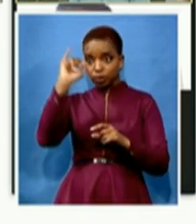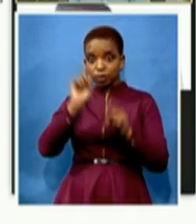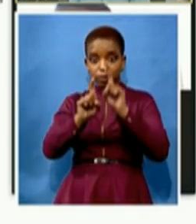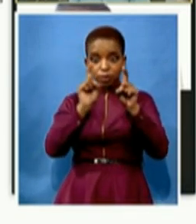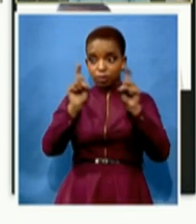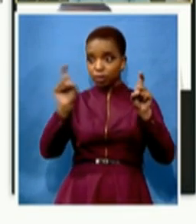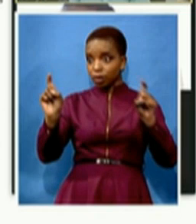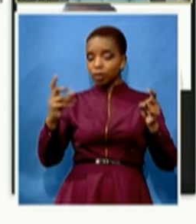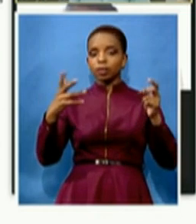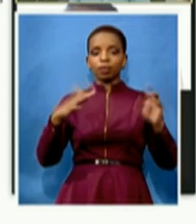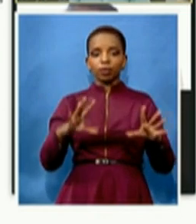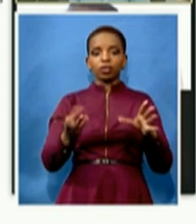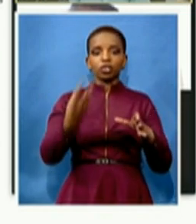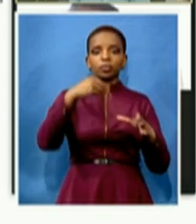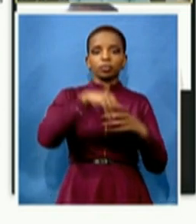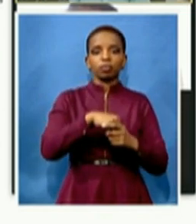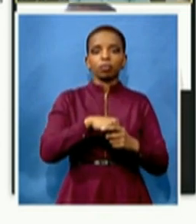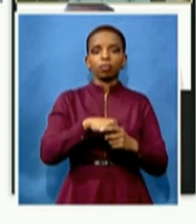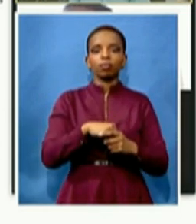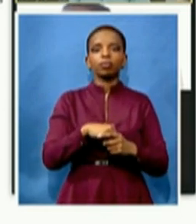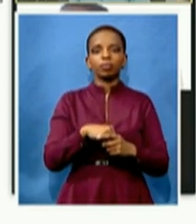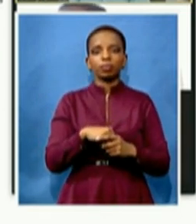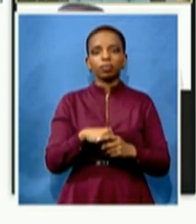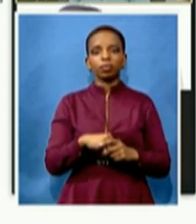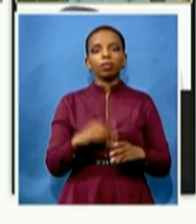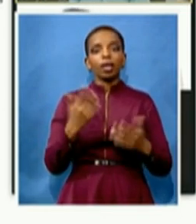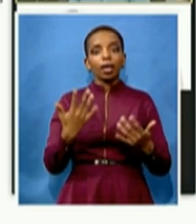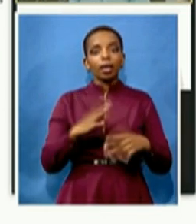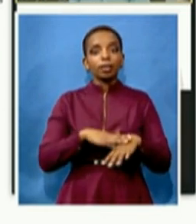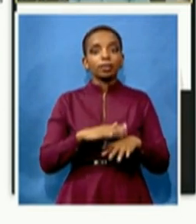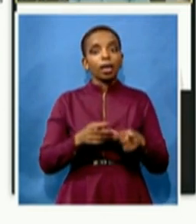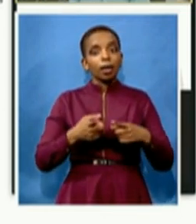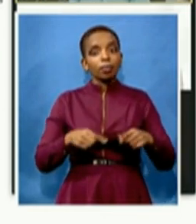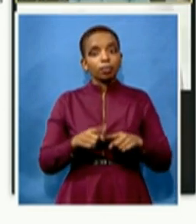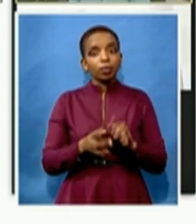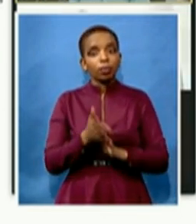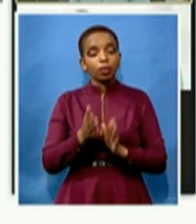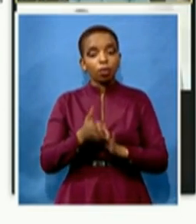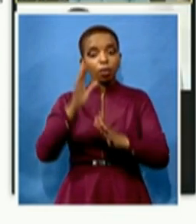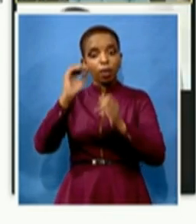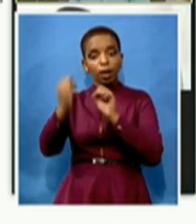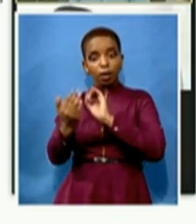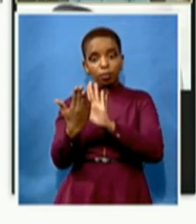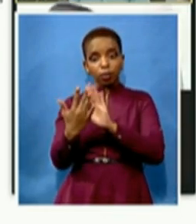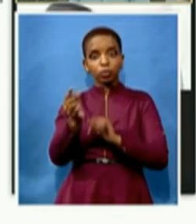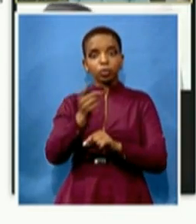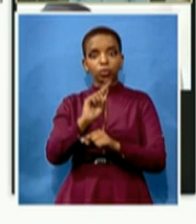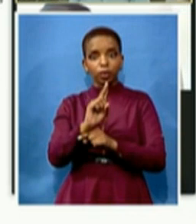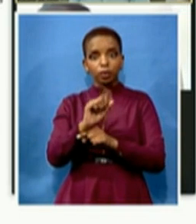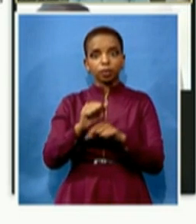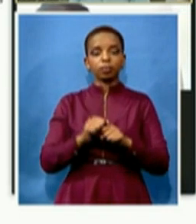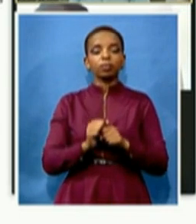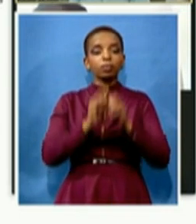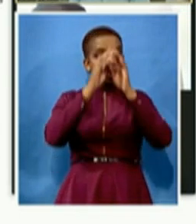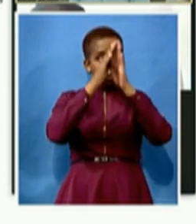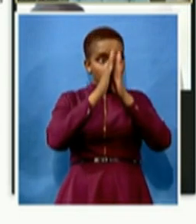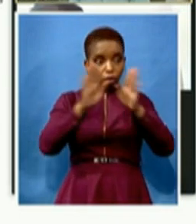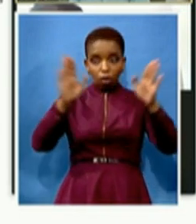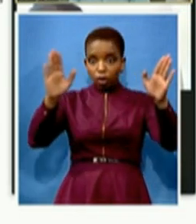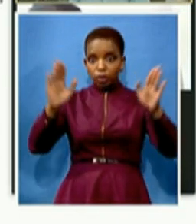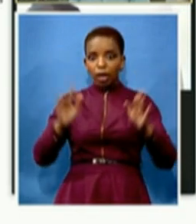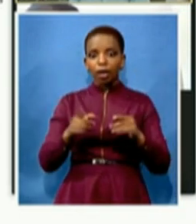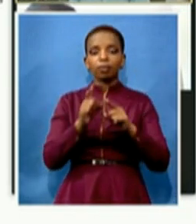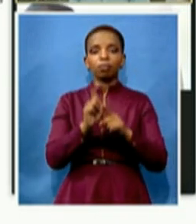as we go. Our approach is to produce a model for the broader profession to use. Actuaries, of course, are interested in things related